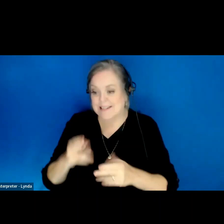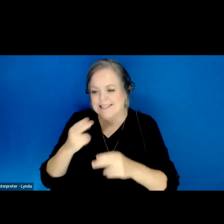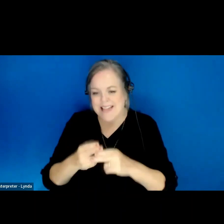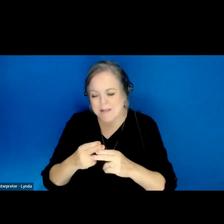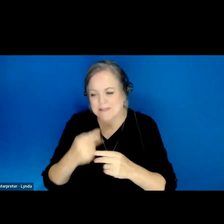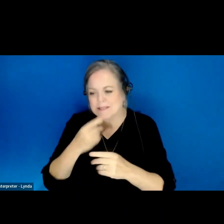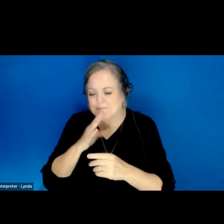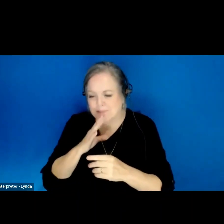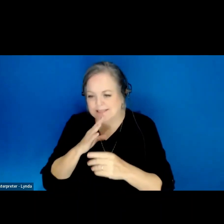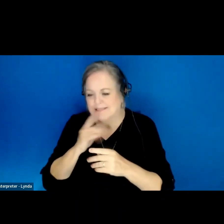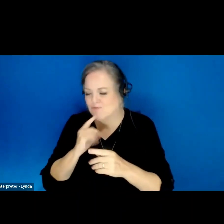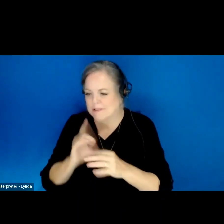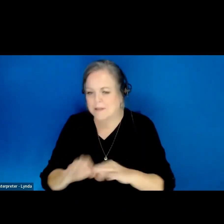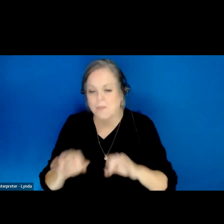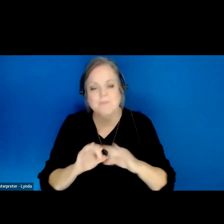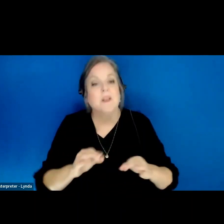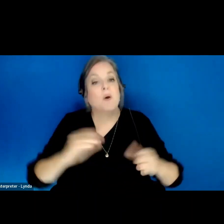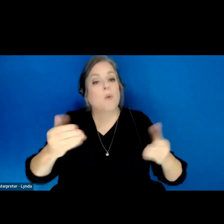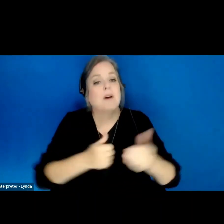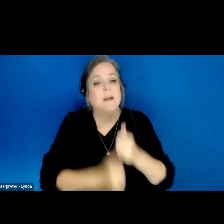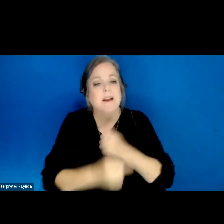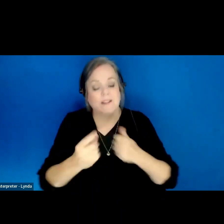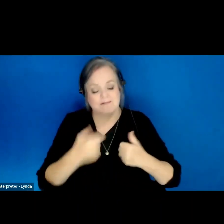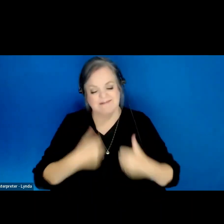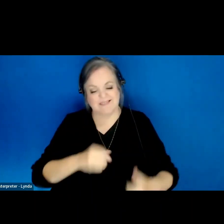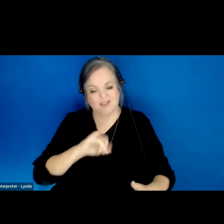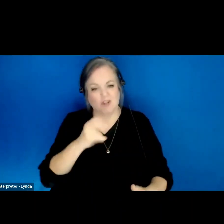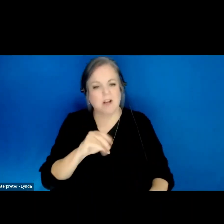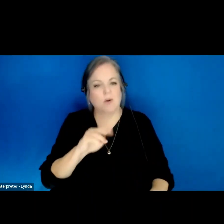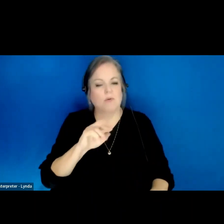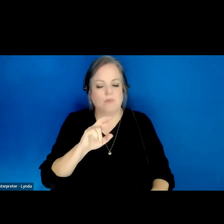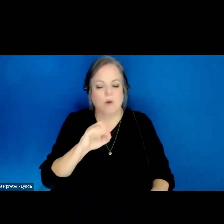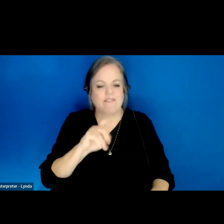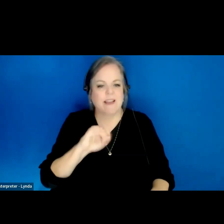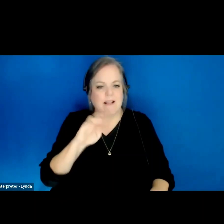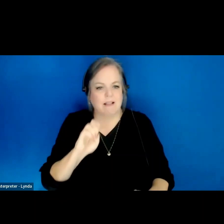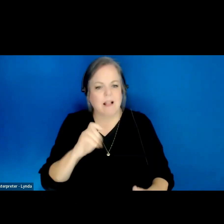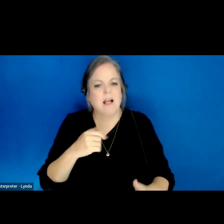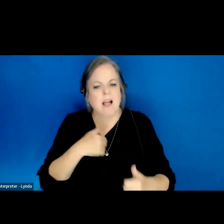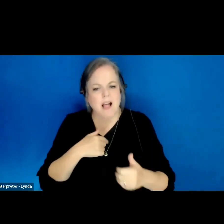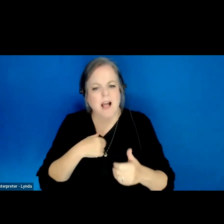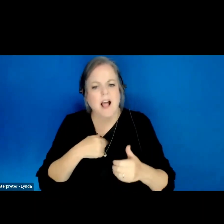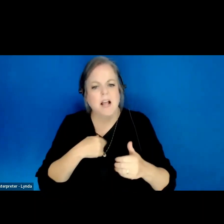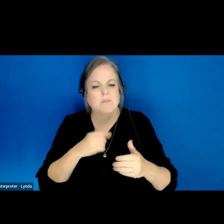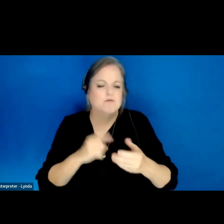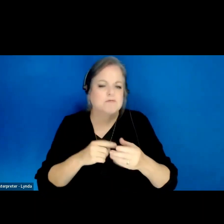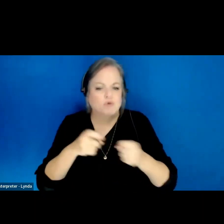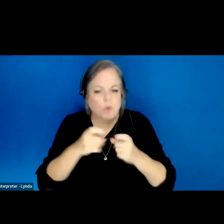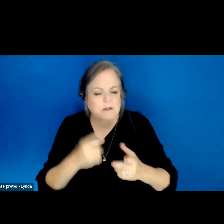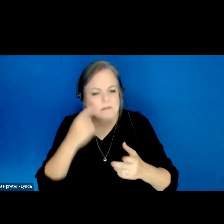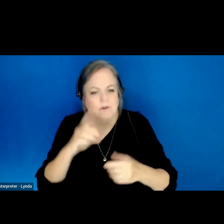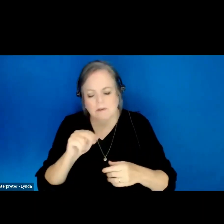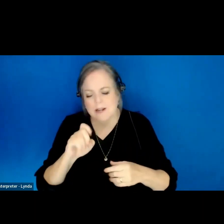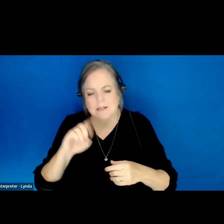Welcome, everybody. Again, my name is John Raphael. I'm the Director of Educational Services with the National Alliance for Direct Support Professionals, and we are thrilled that you're